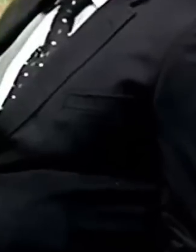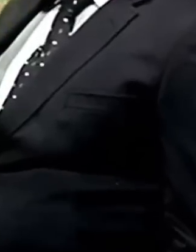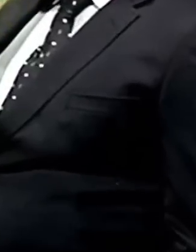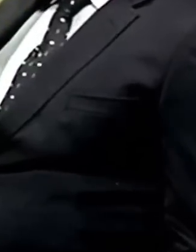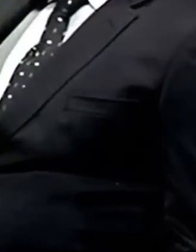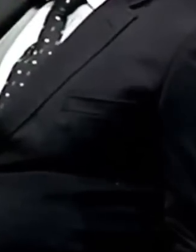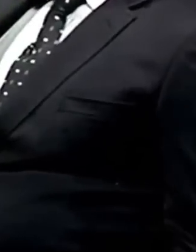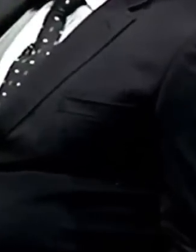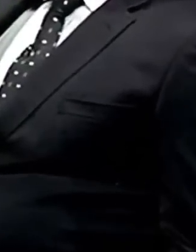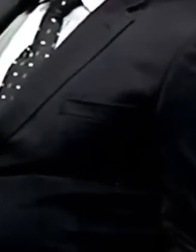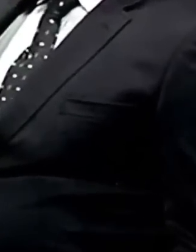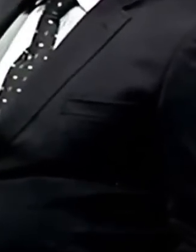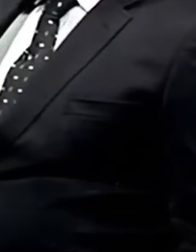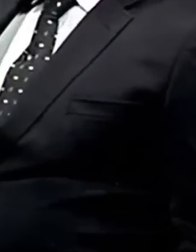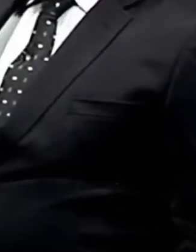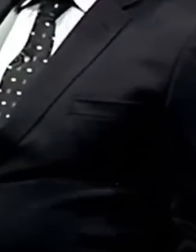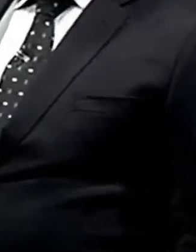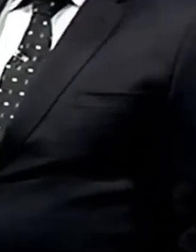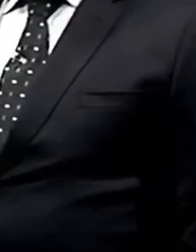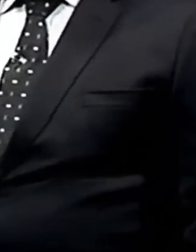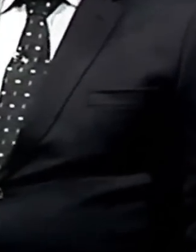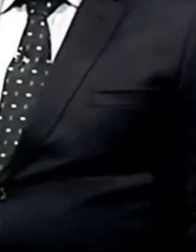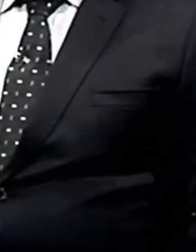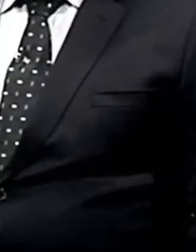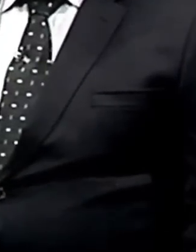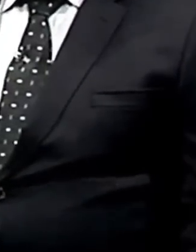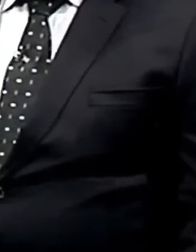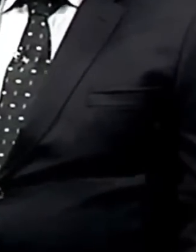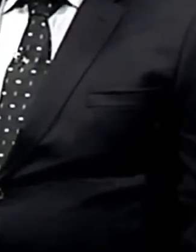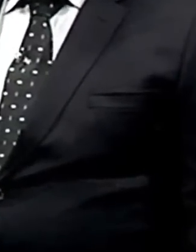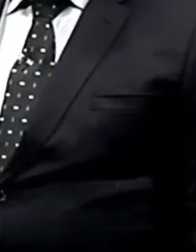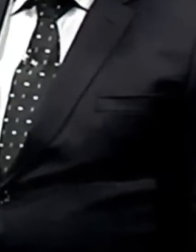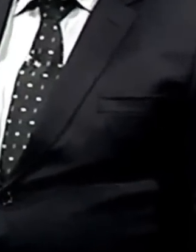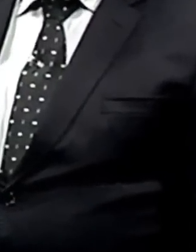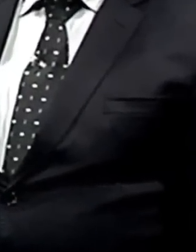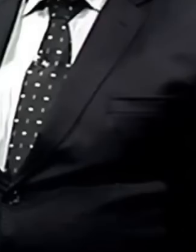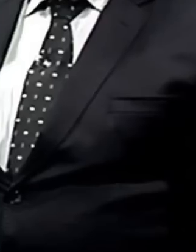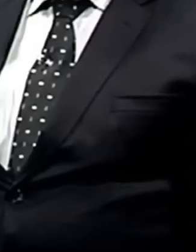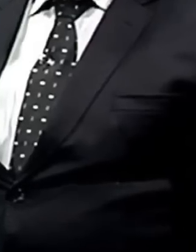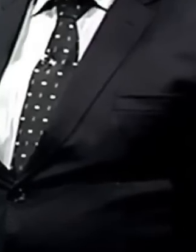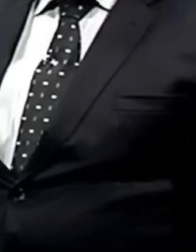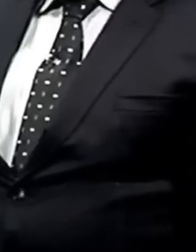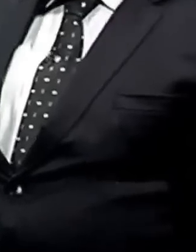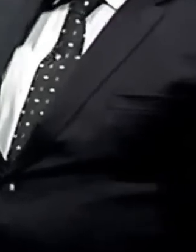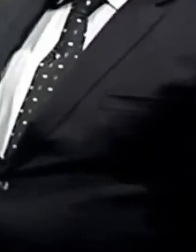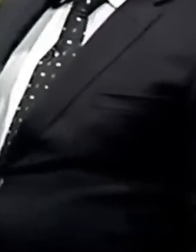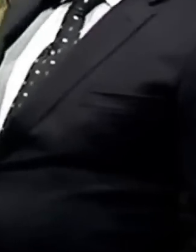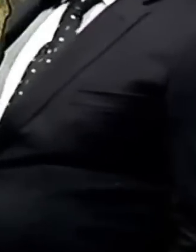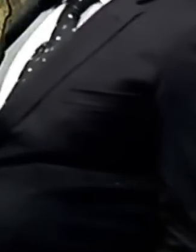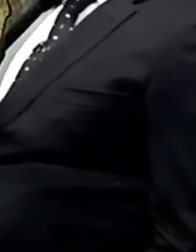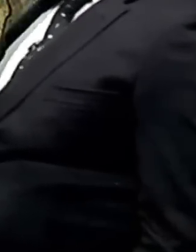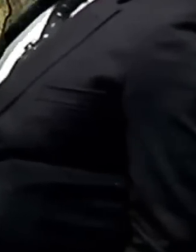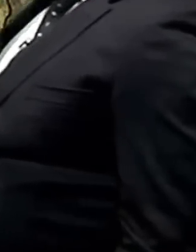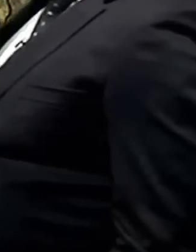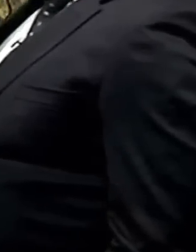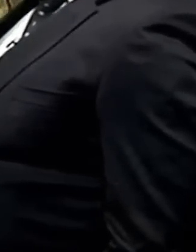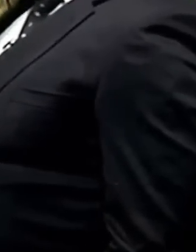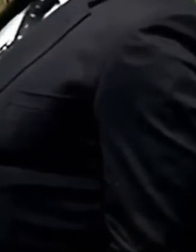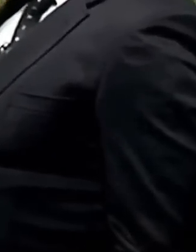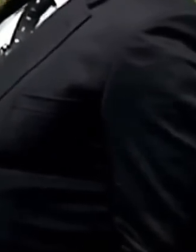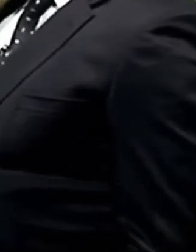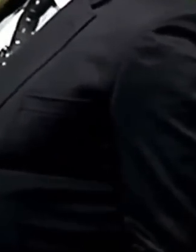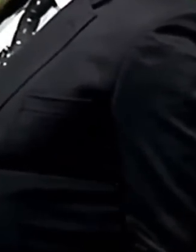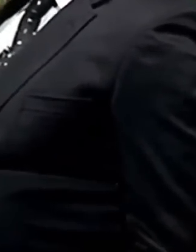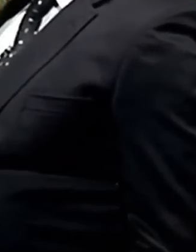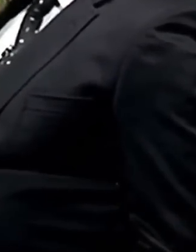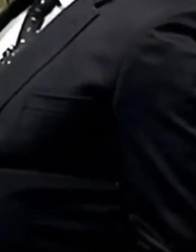Thoyando le ka mane ka Mosina me ha re shebile Polokwane di tla fitla tole sholo motho supileng ha re shebile ka re province na Mpumalanga o tla ba le maemo a phodileng mona Sekhukhutsa ka tse